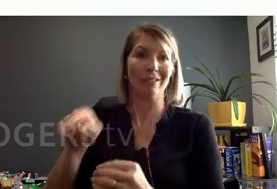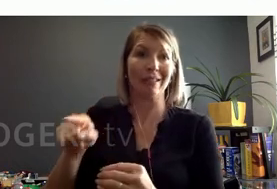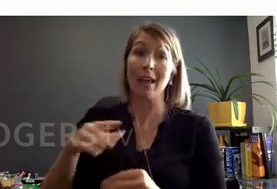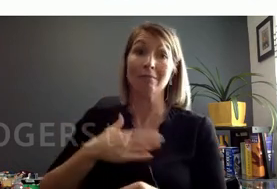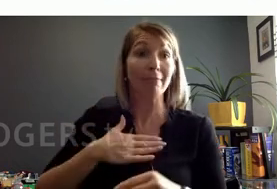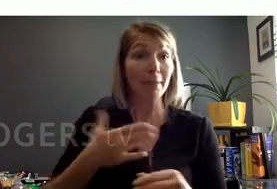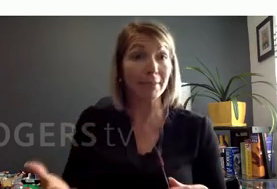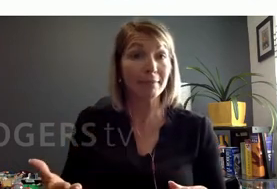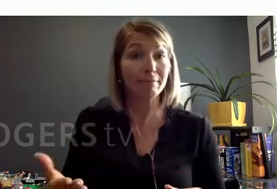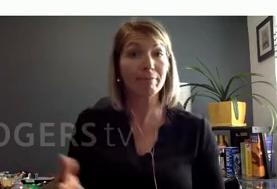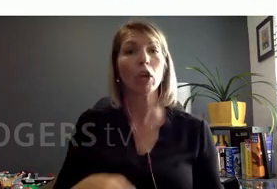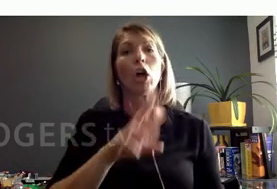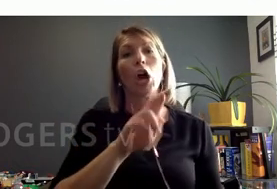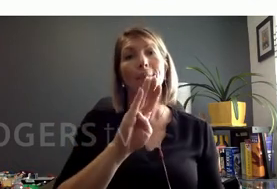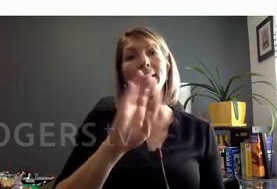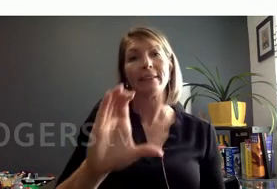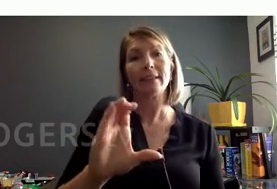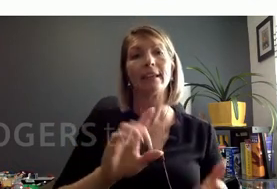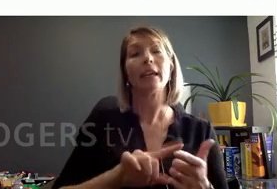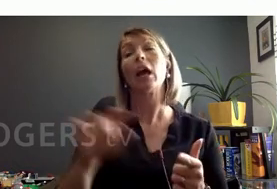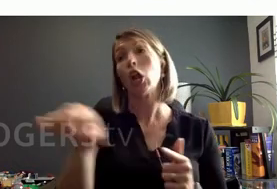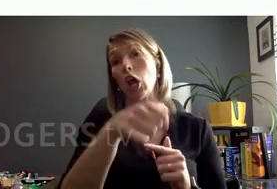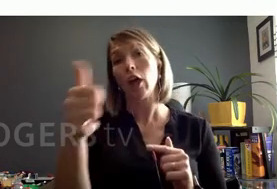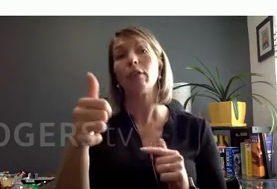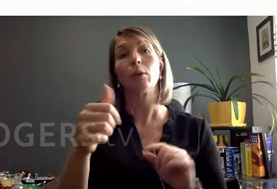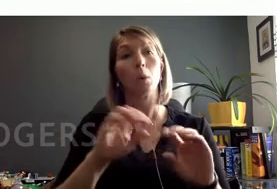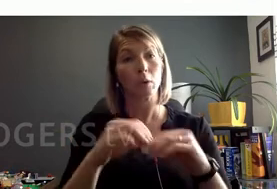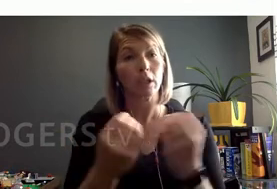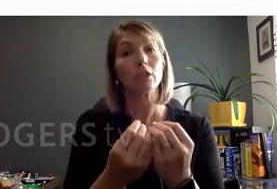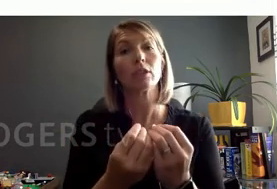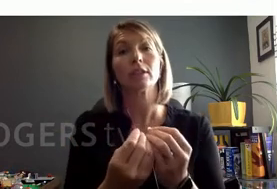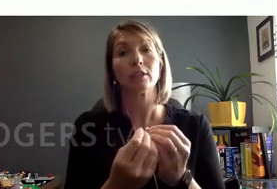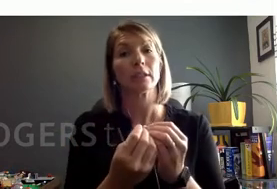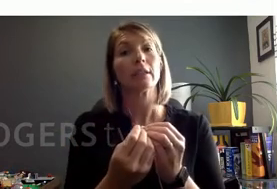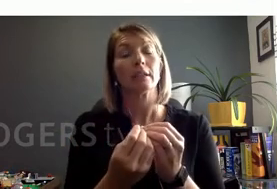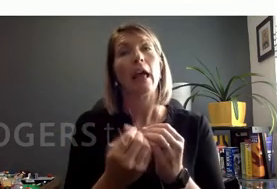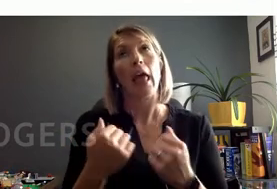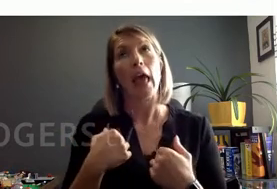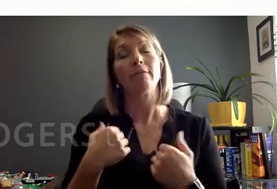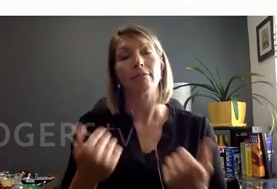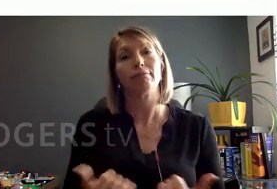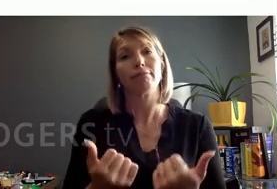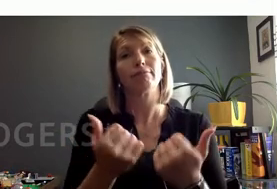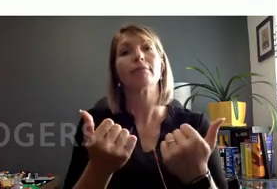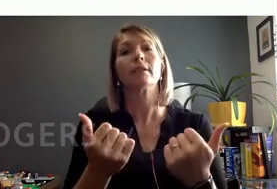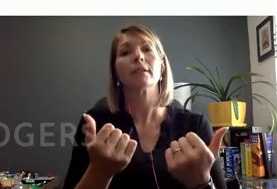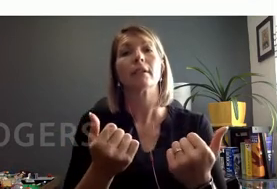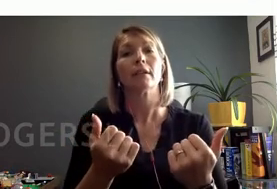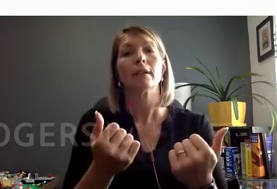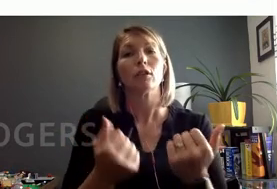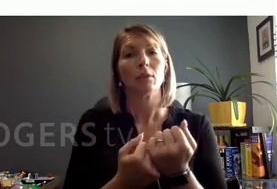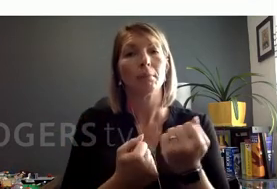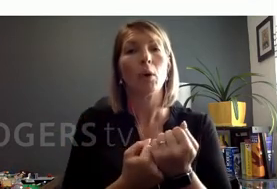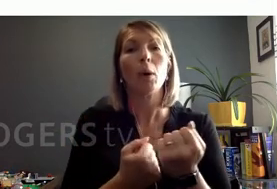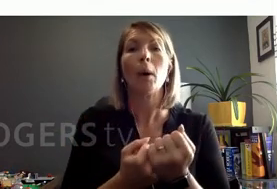Royal Bank and many other organizations know really well, and immigrant newcomers also contribute to job creation,